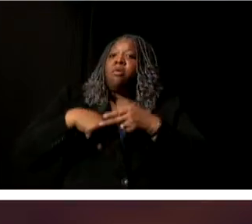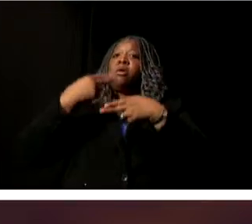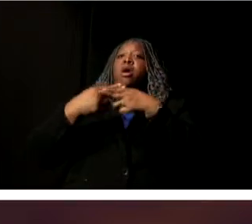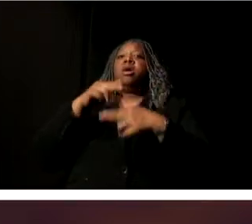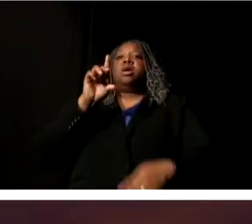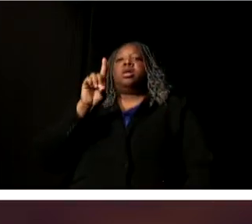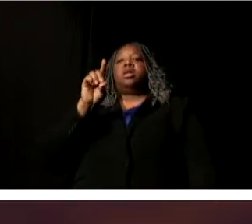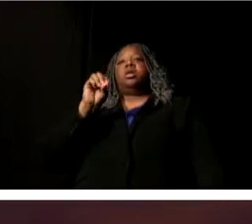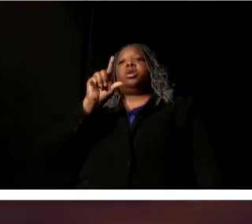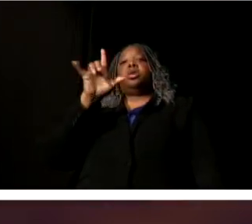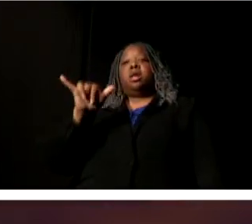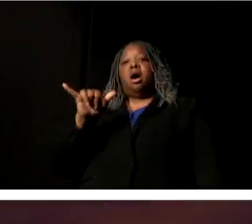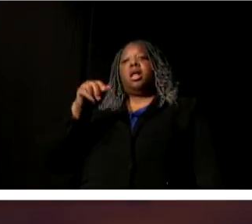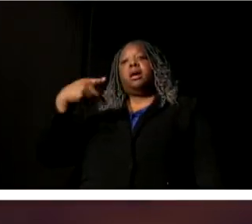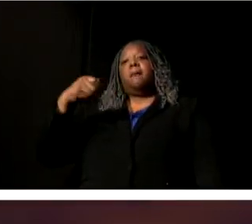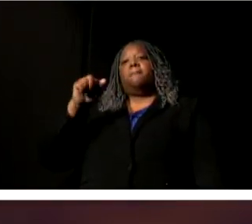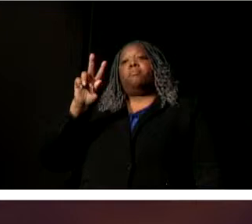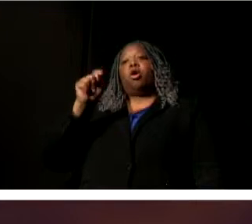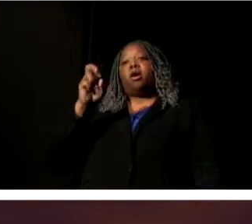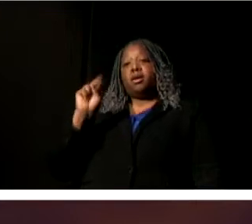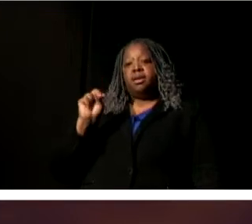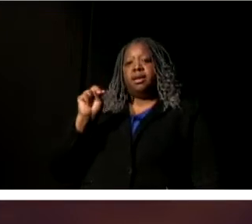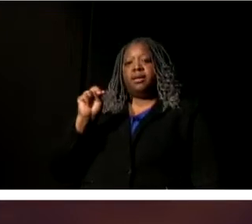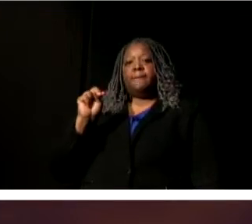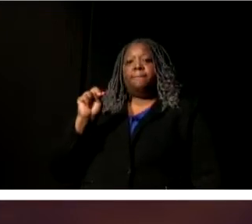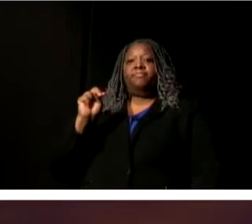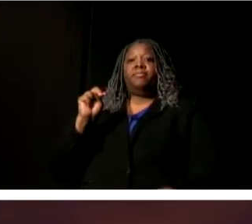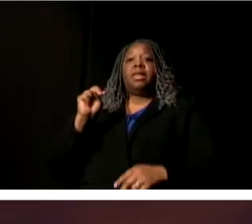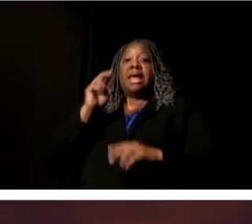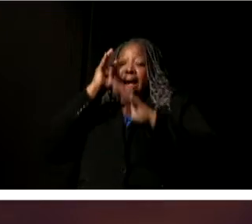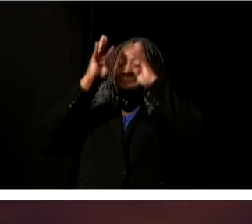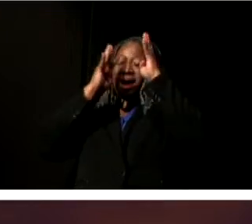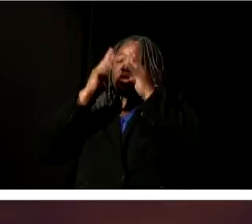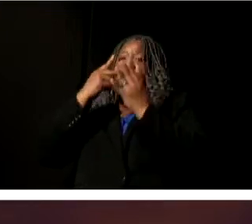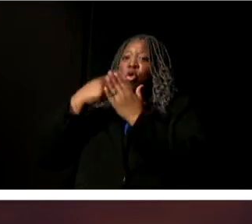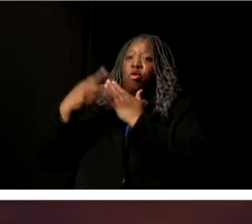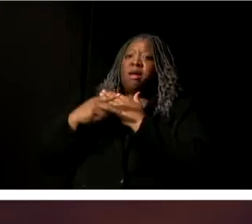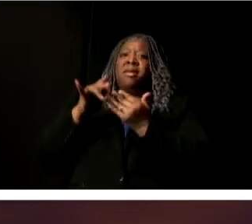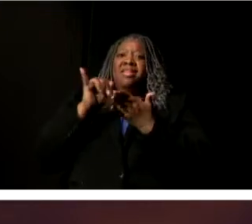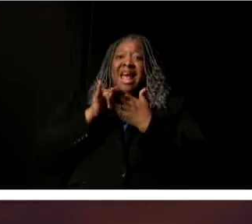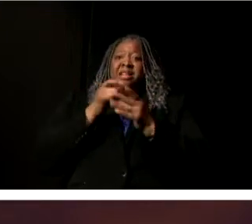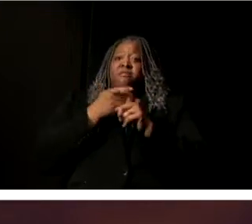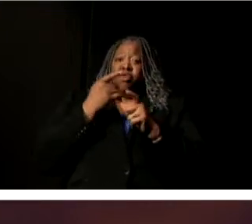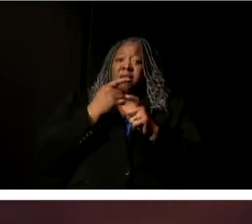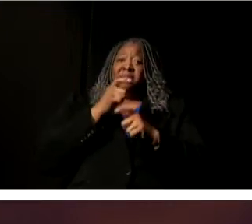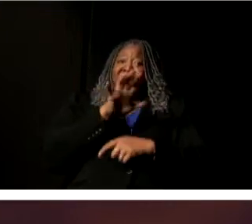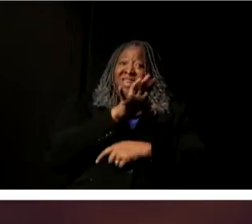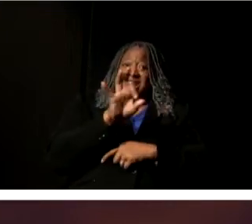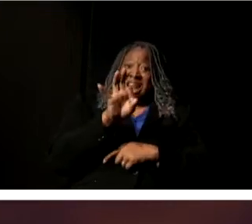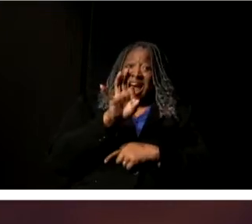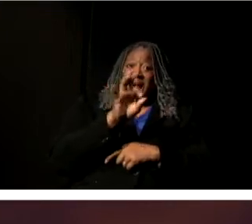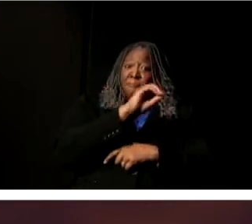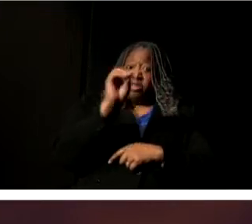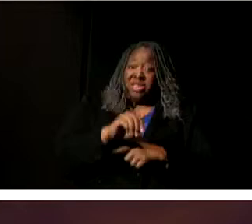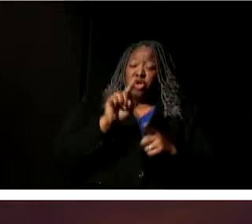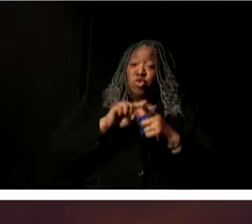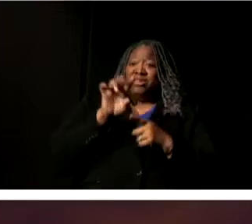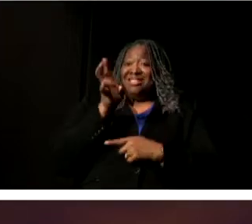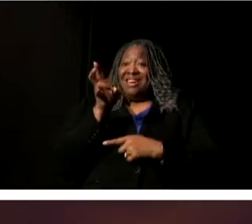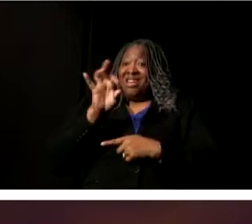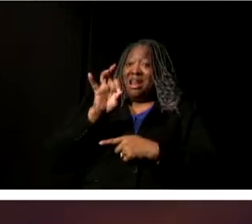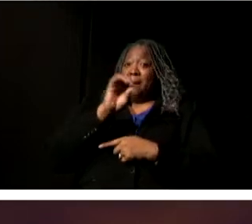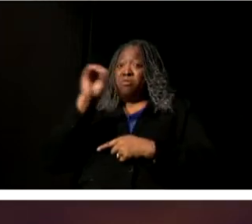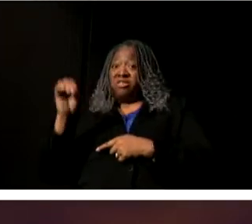Library, increasing participation in literacy from 58% to 79% of our children in our